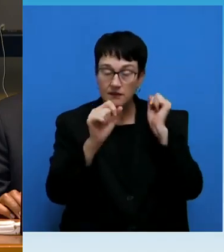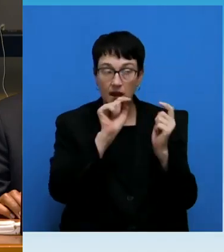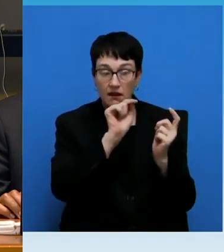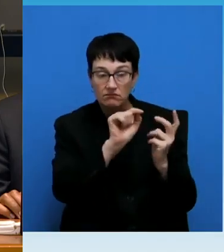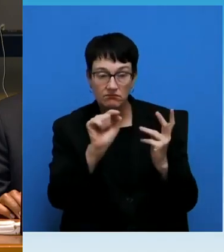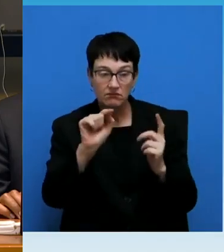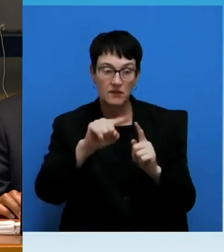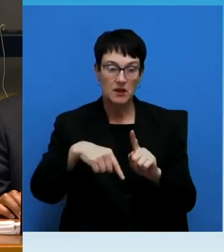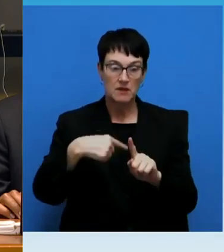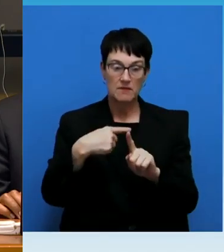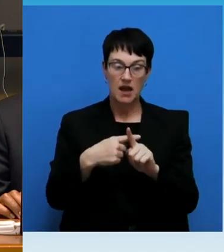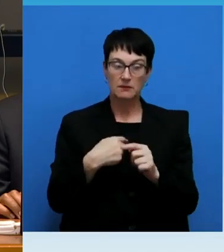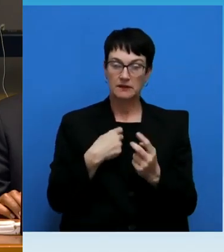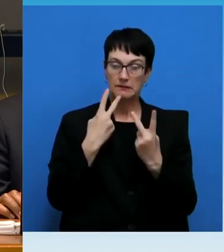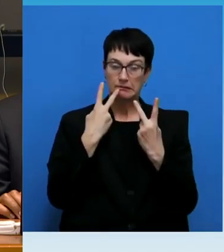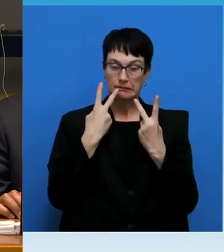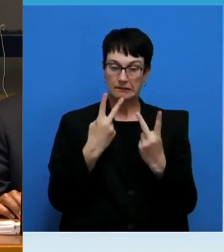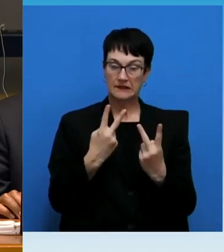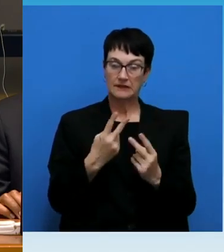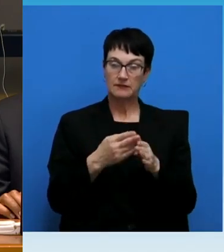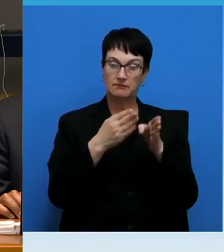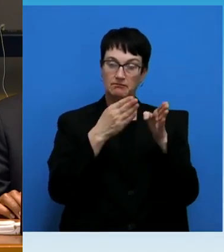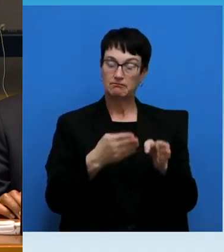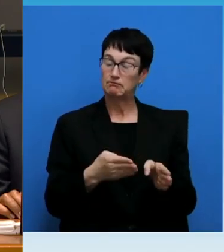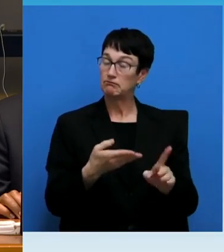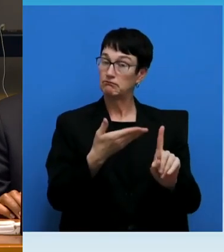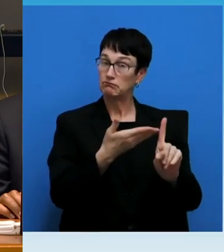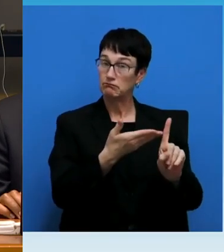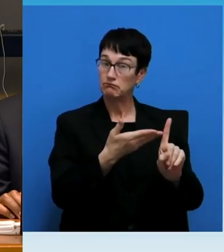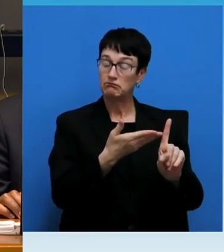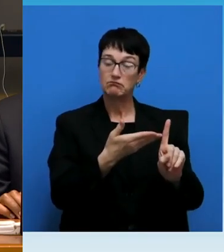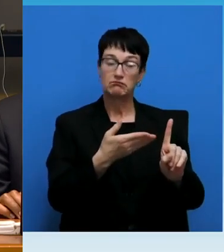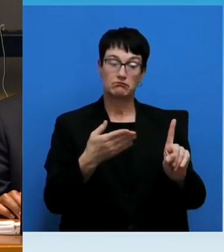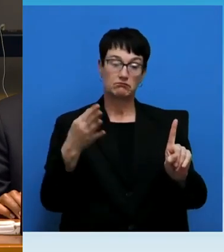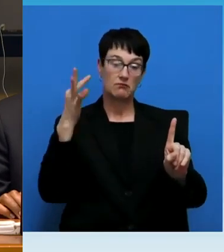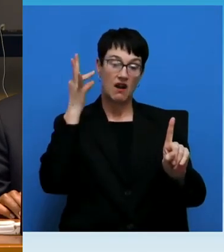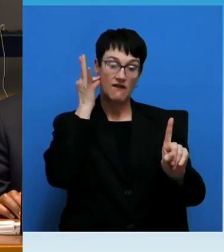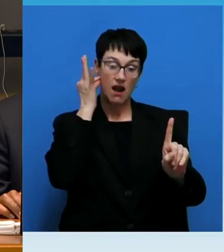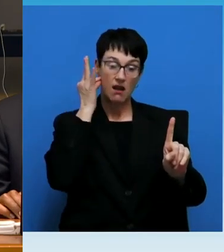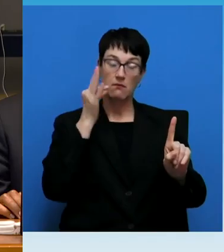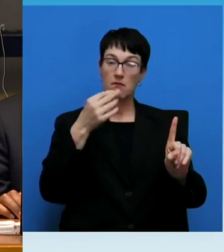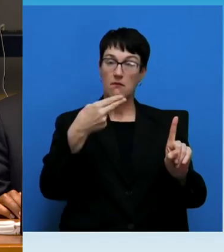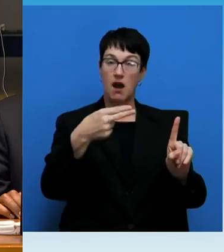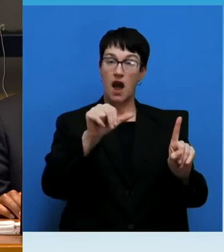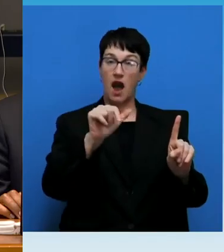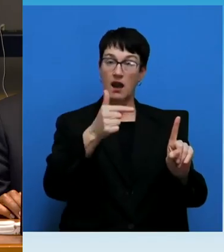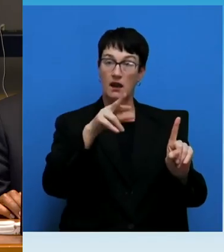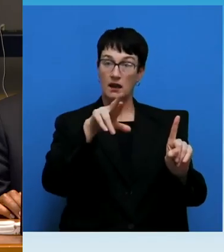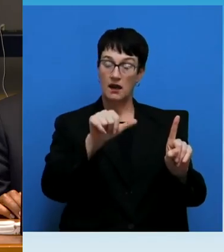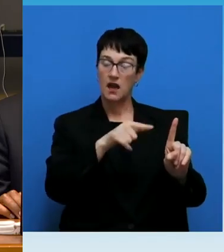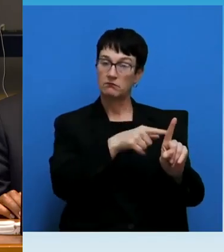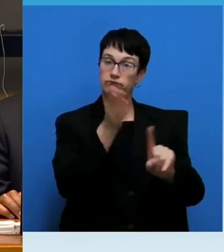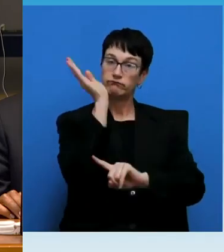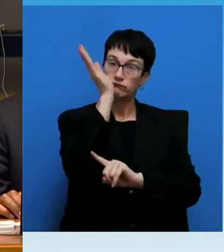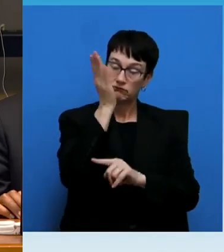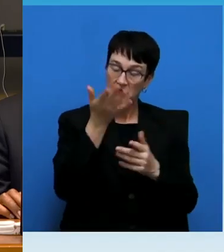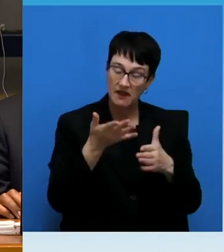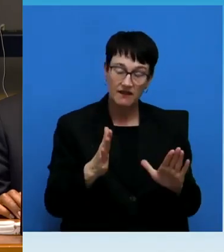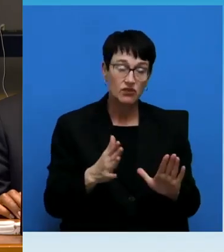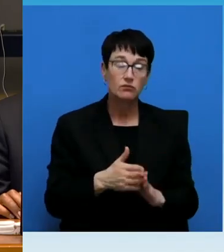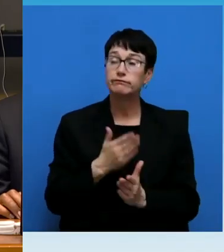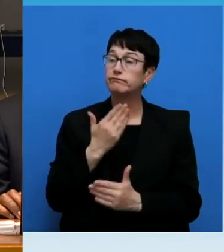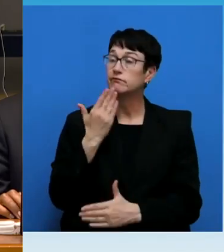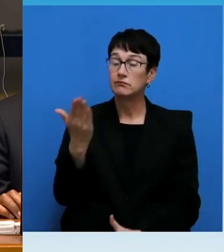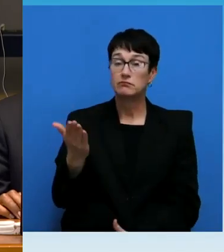to you. And Mr. Juan Angel de Gouveia, Vice President of the International Disability Alliance. It was